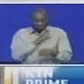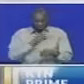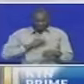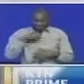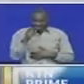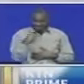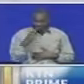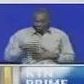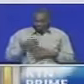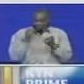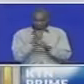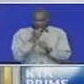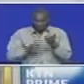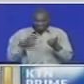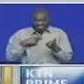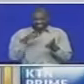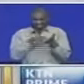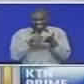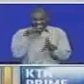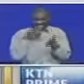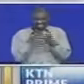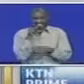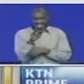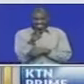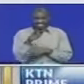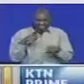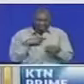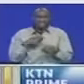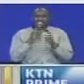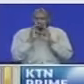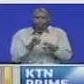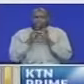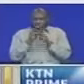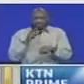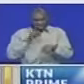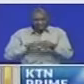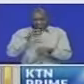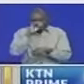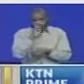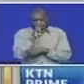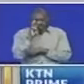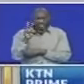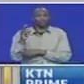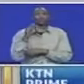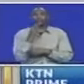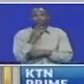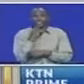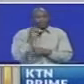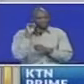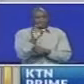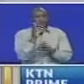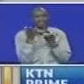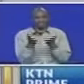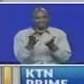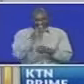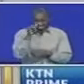post its findings on the allegations against Shollei, as well as her responses on the judiciary website on Tuesday. The JSC